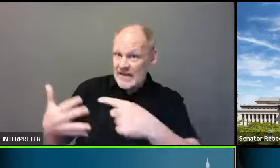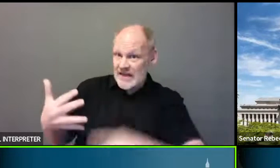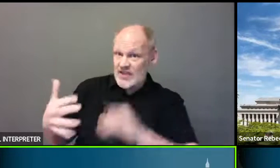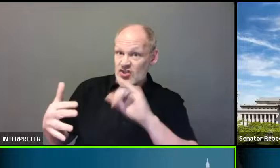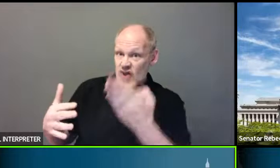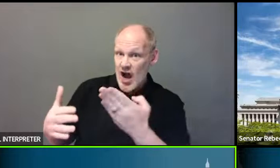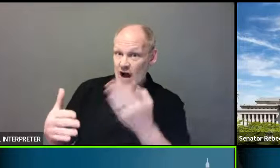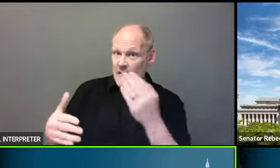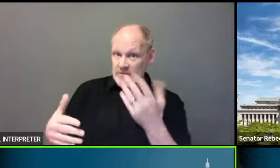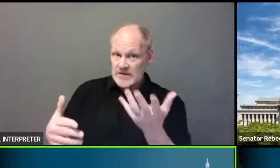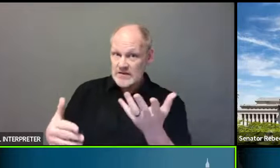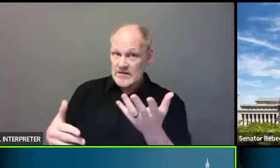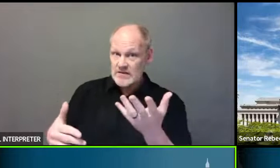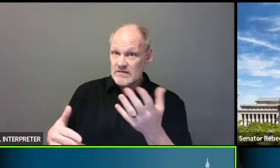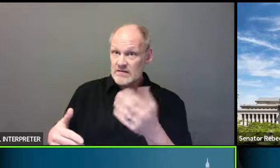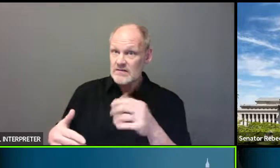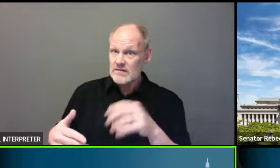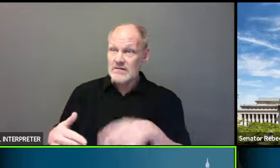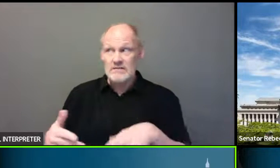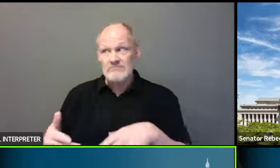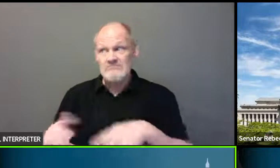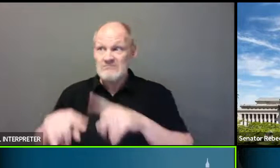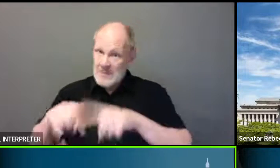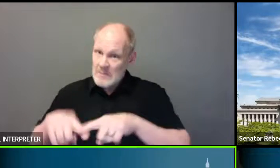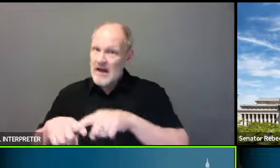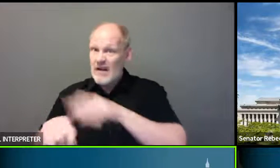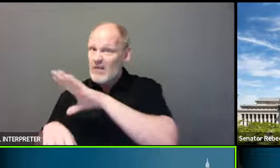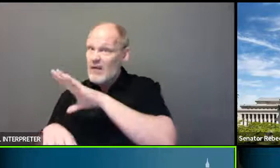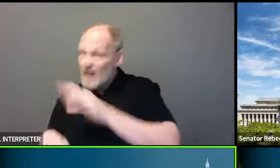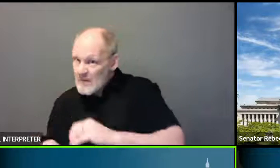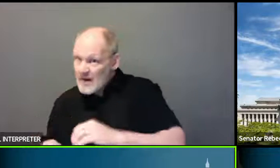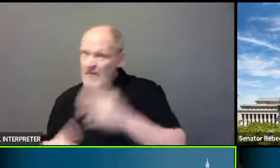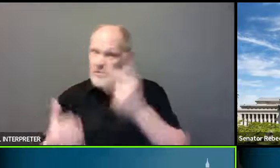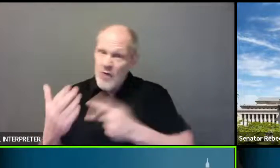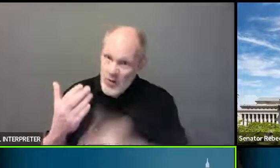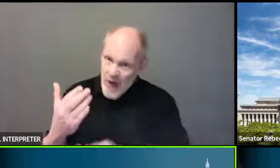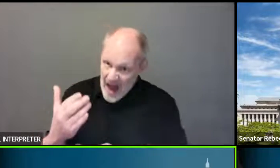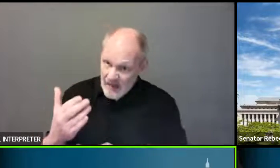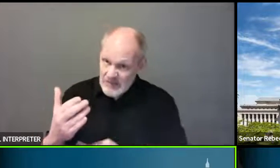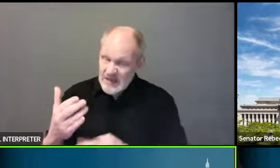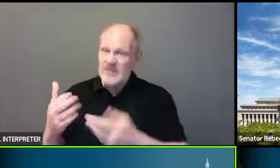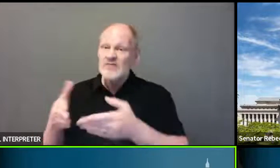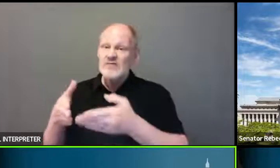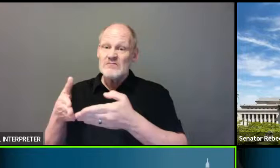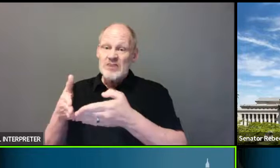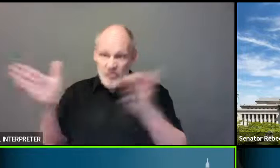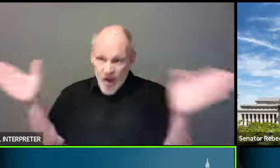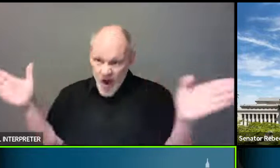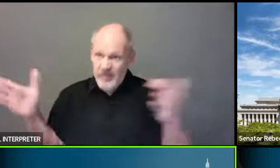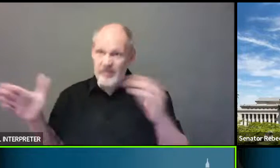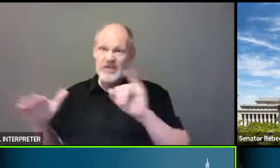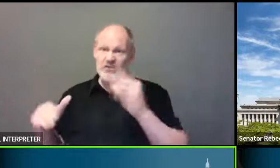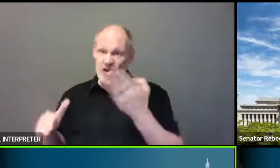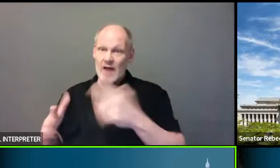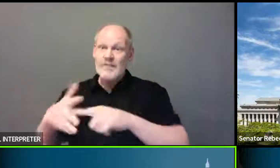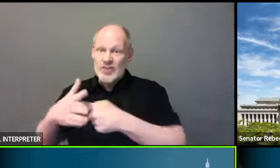about, depending on which company and what program you're learning, anywhere from